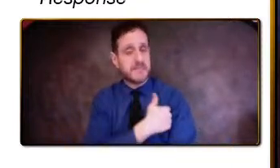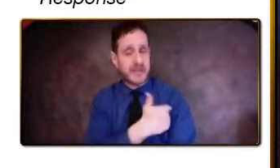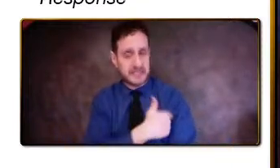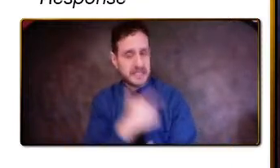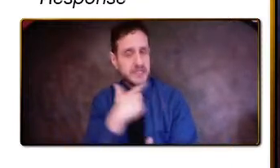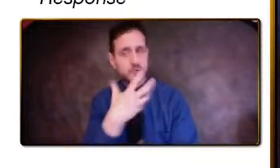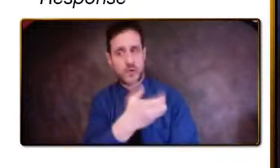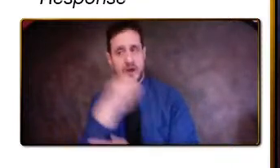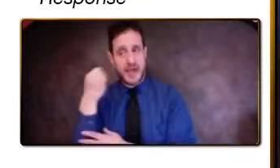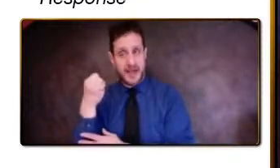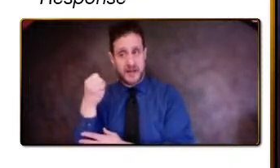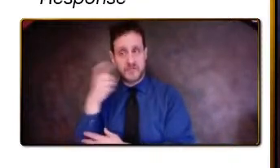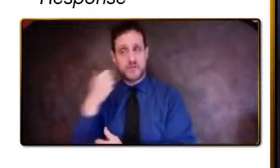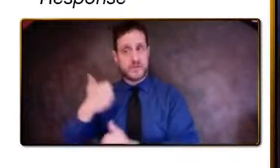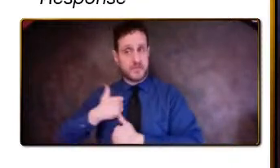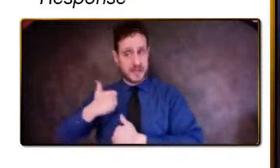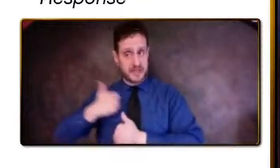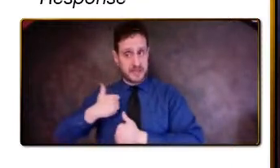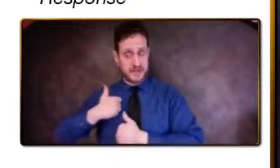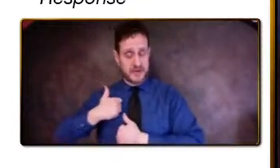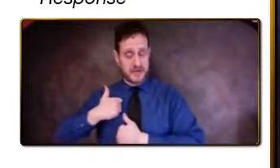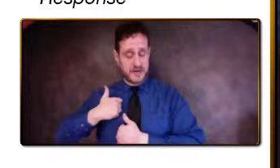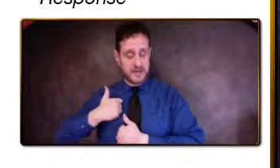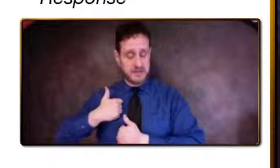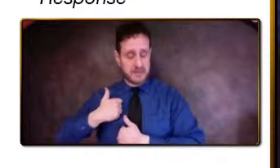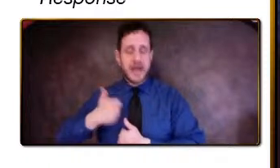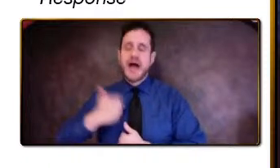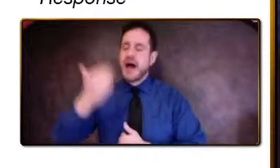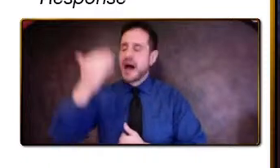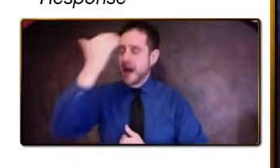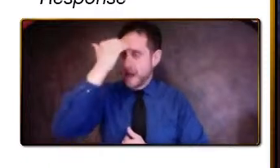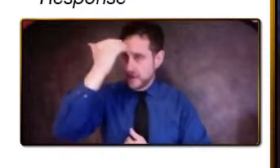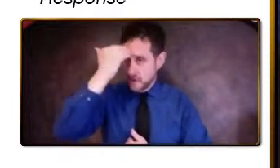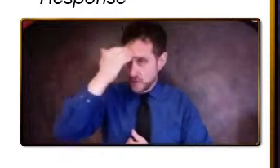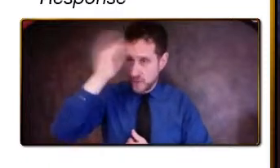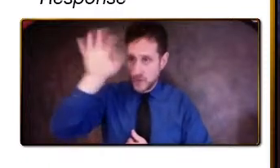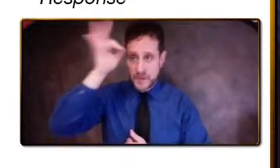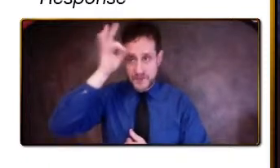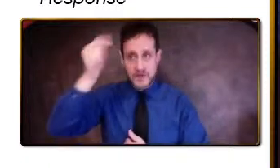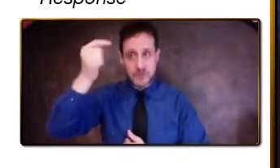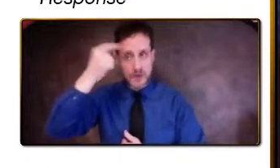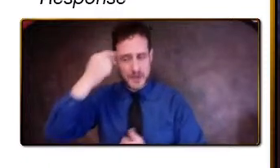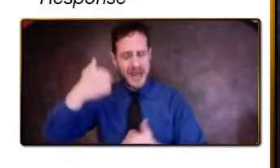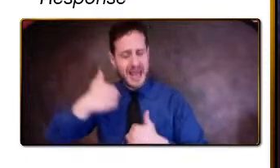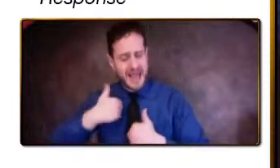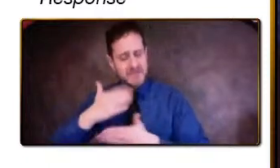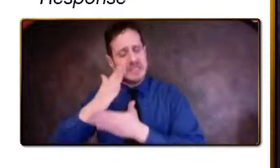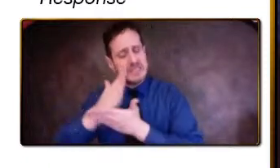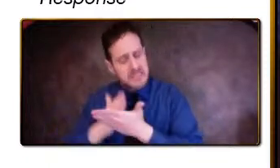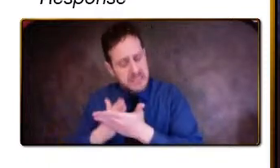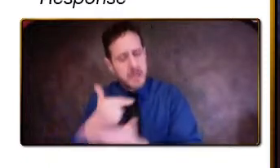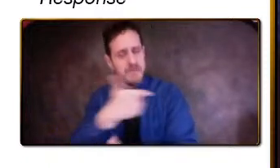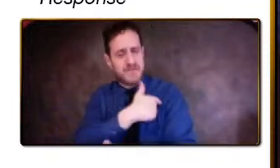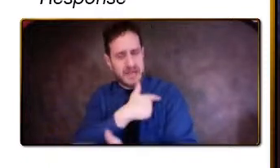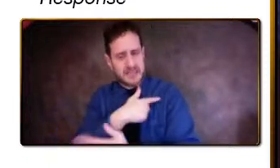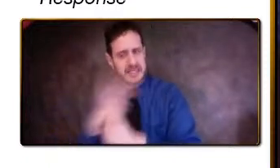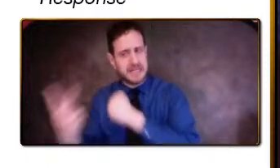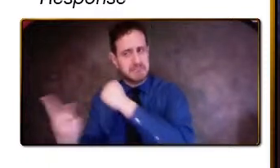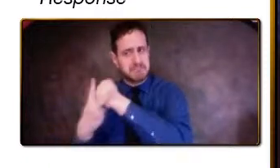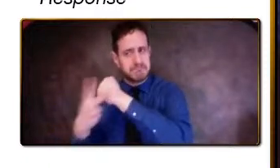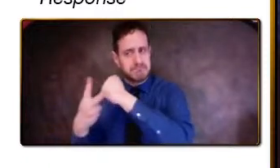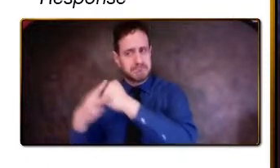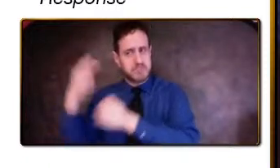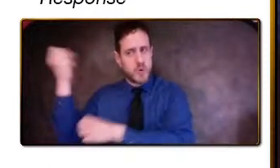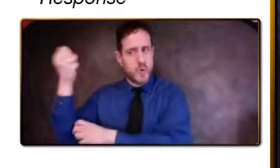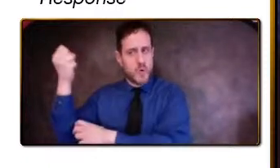for the military. I'm aware that the federal government does have some vaccine. I don't know how much of that is